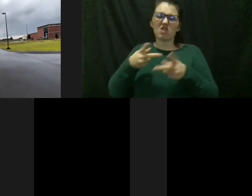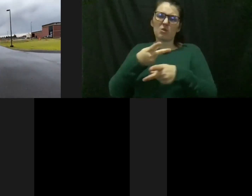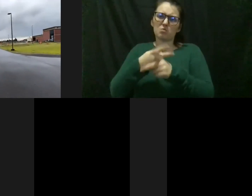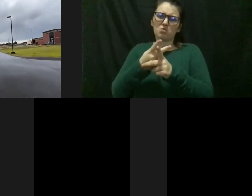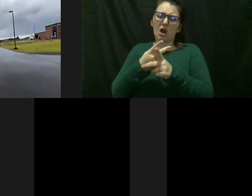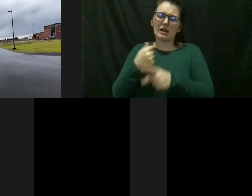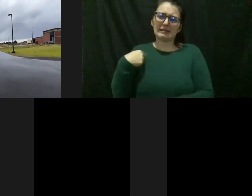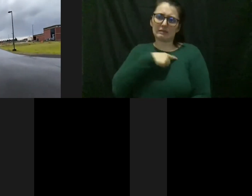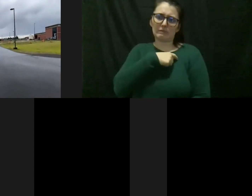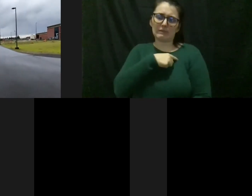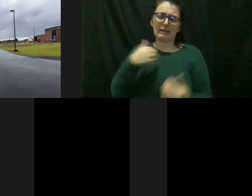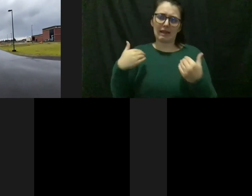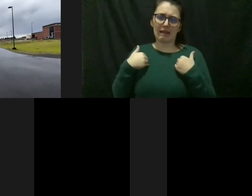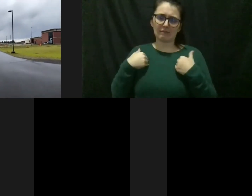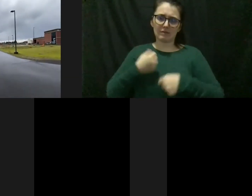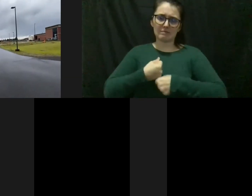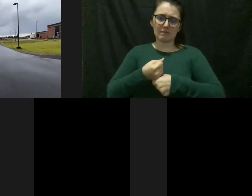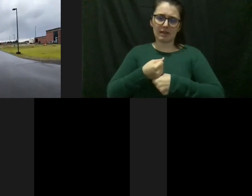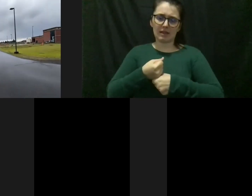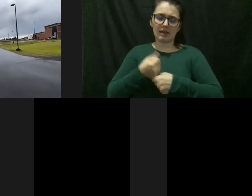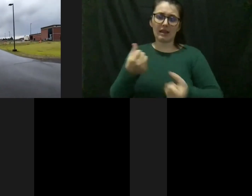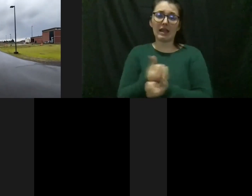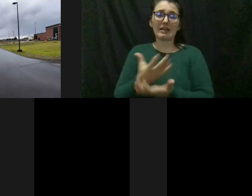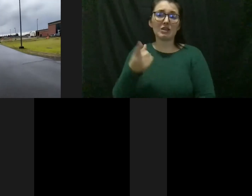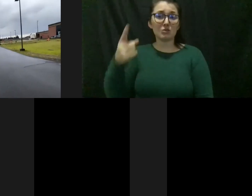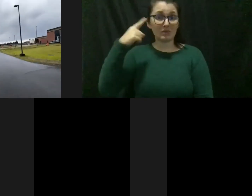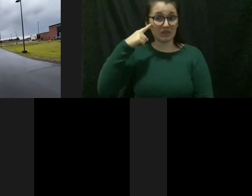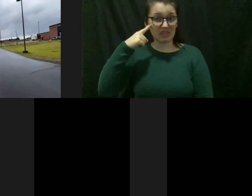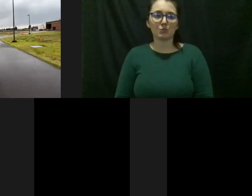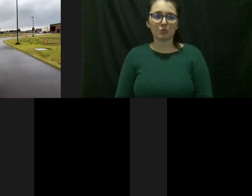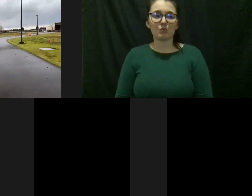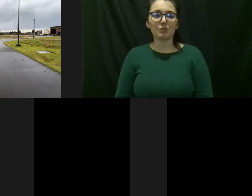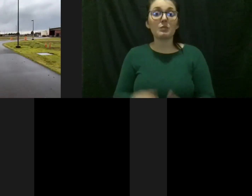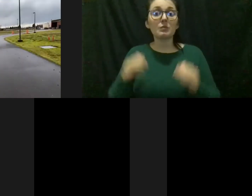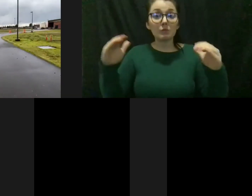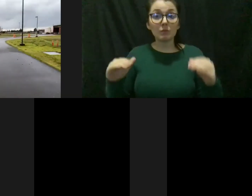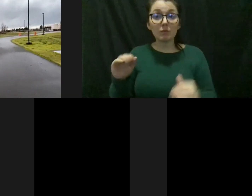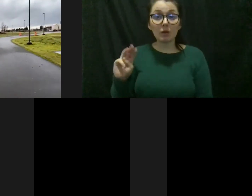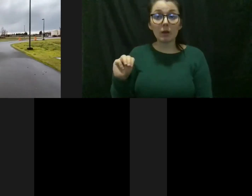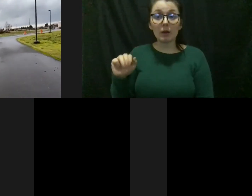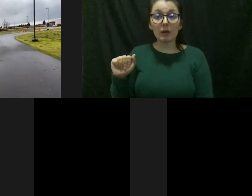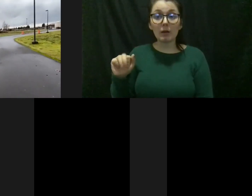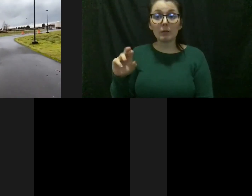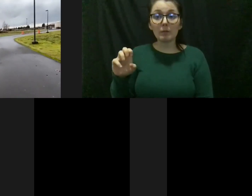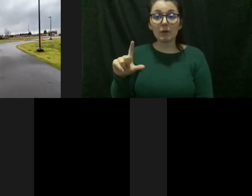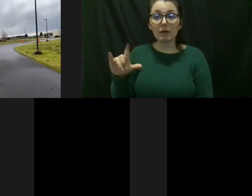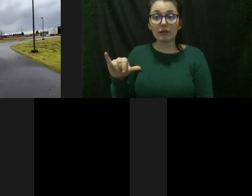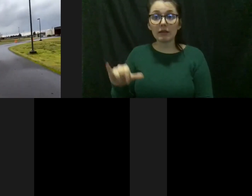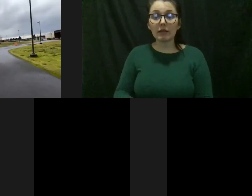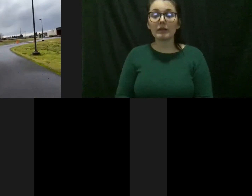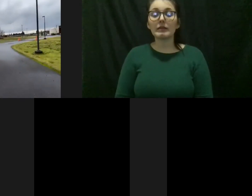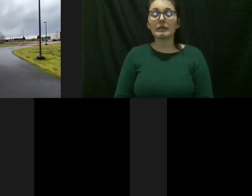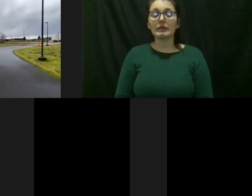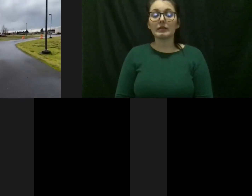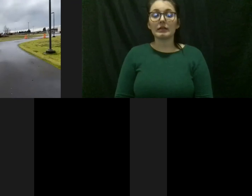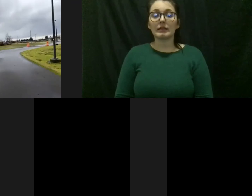so it's a big way that the litter gets moved from one place to another. And stay tuned because there will be some things coming up